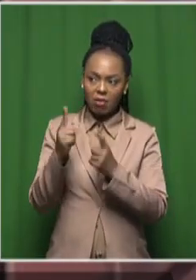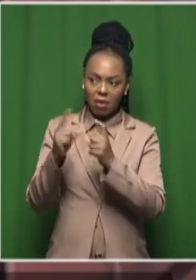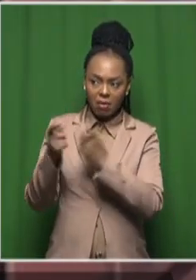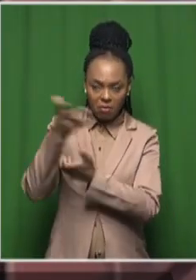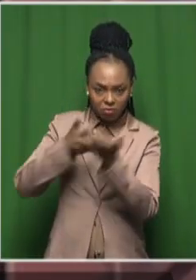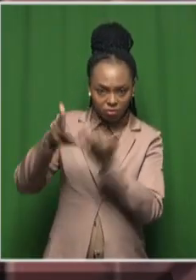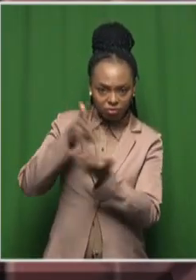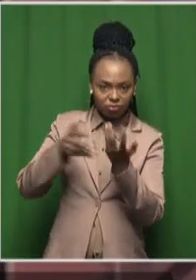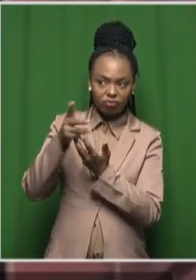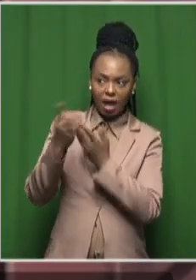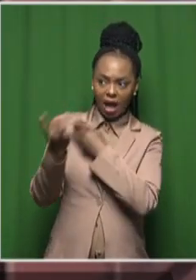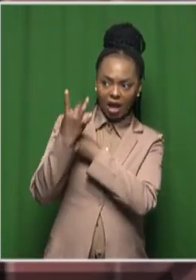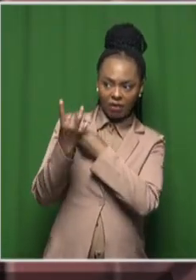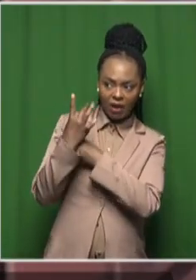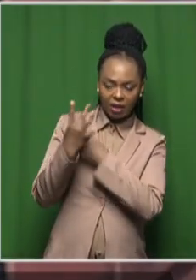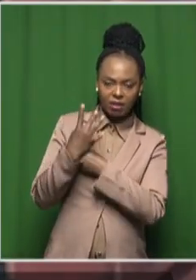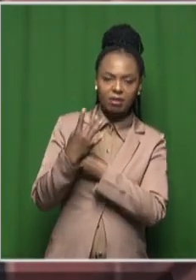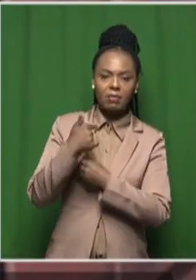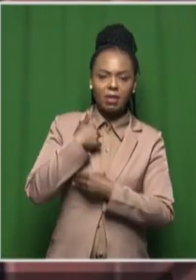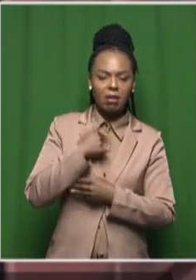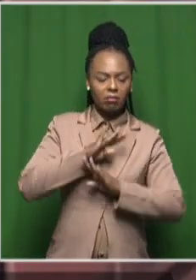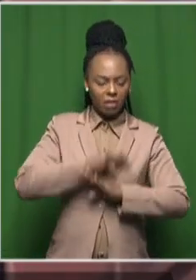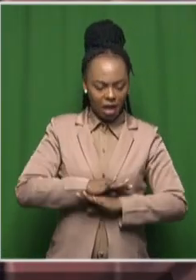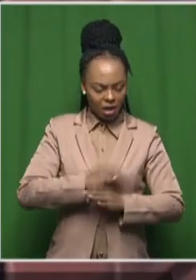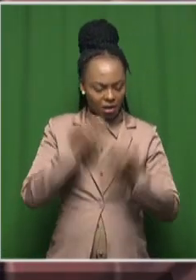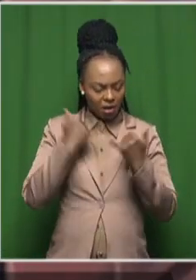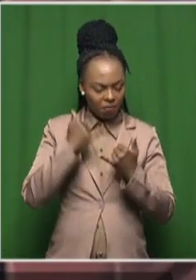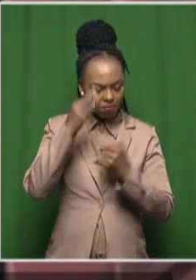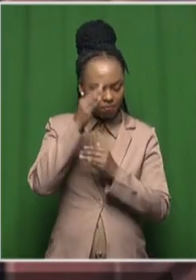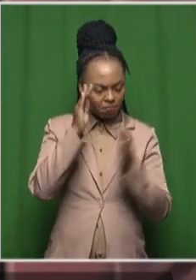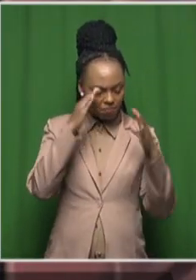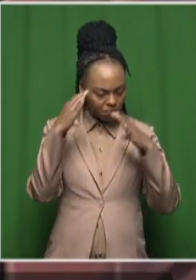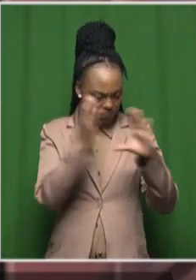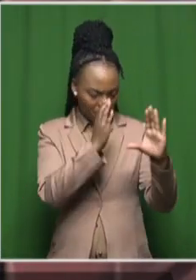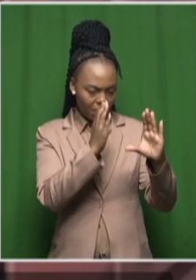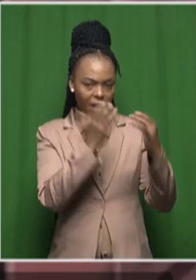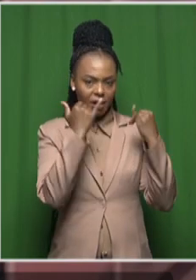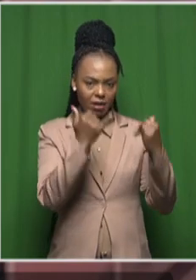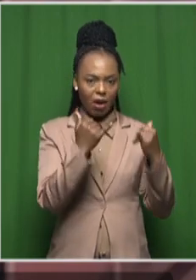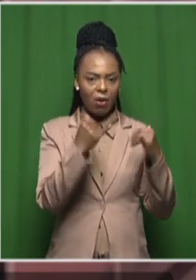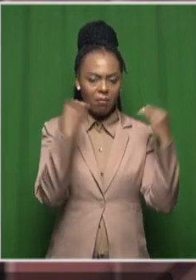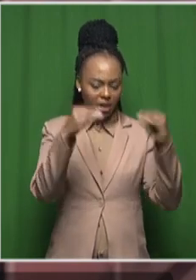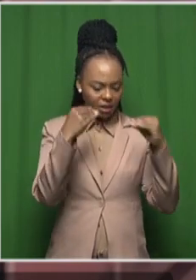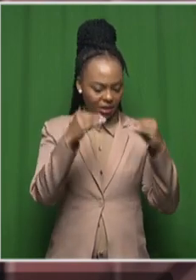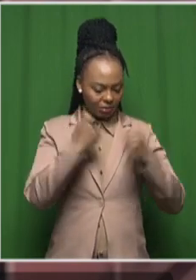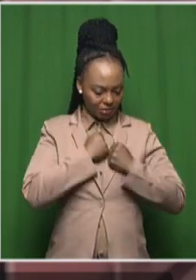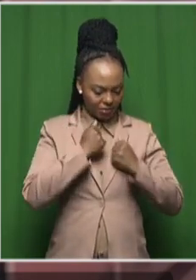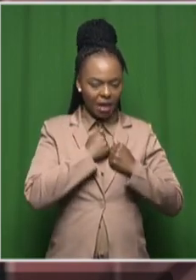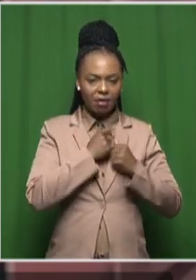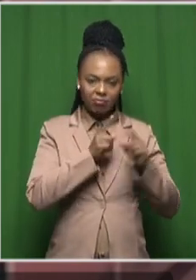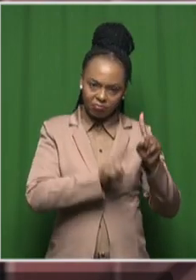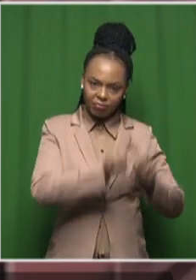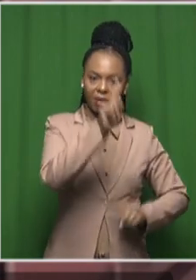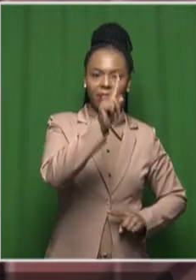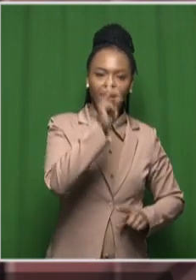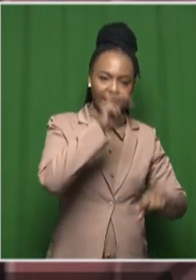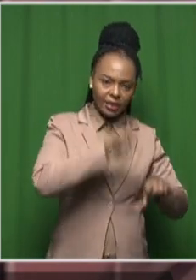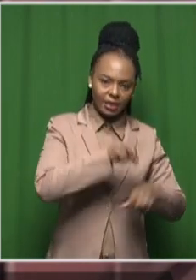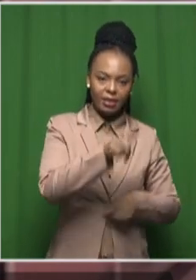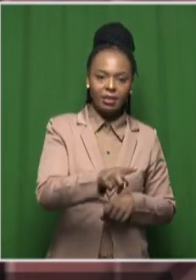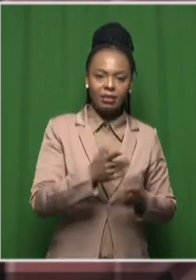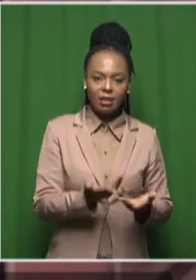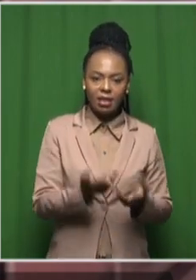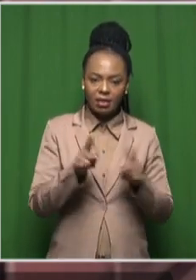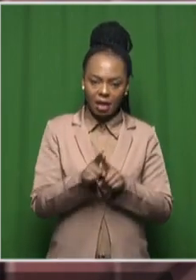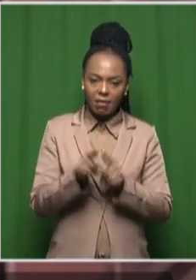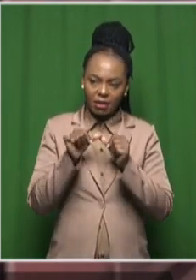like, actually get out of my way. I just need to set up a successful business and create a sustainable community. And that made